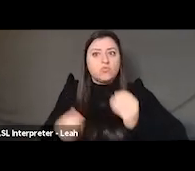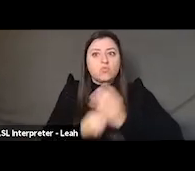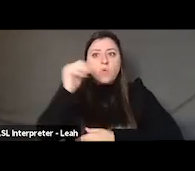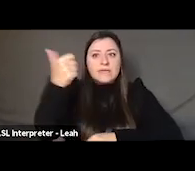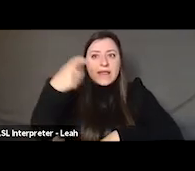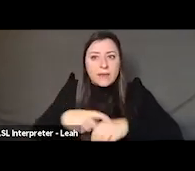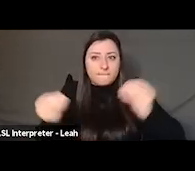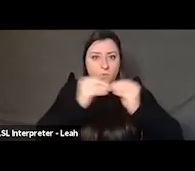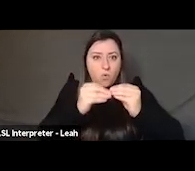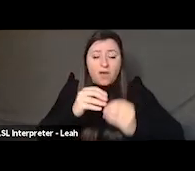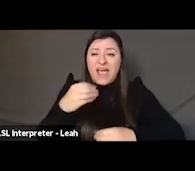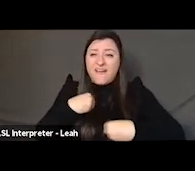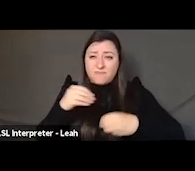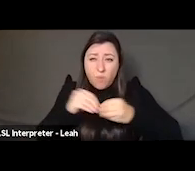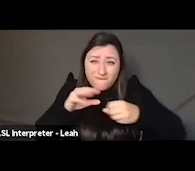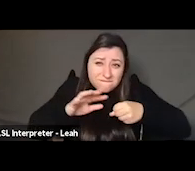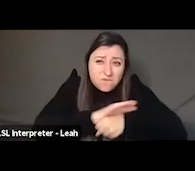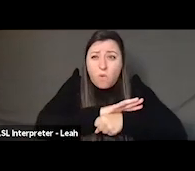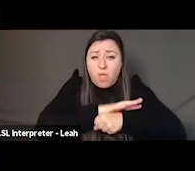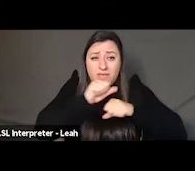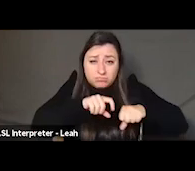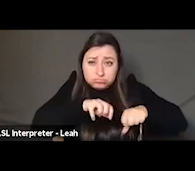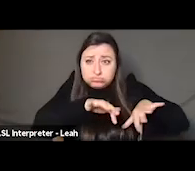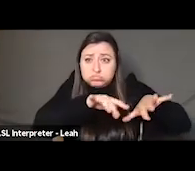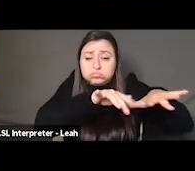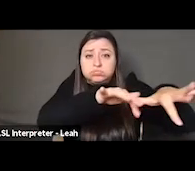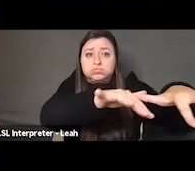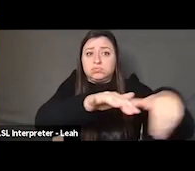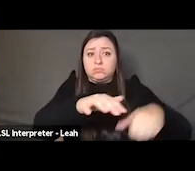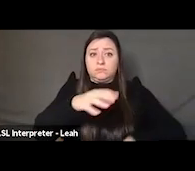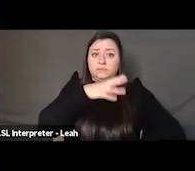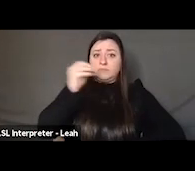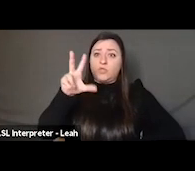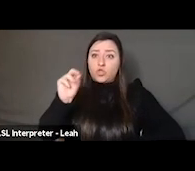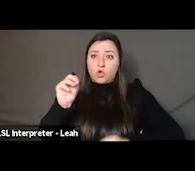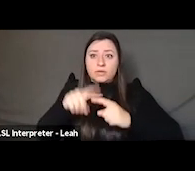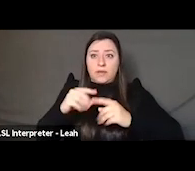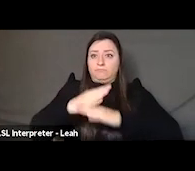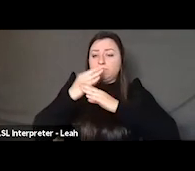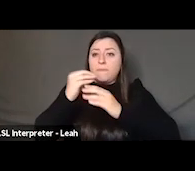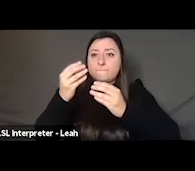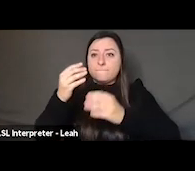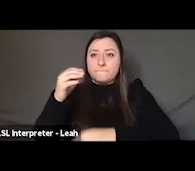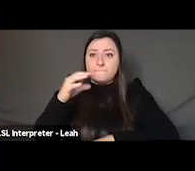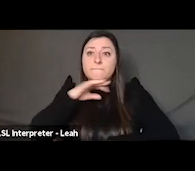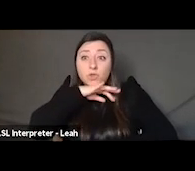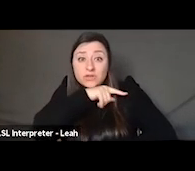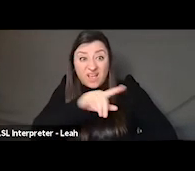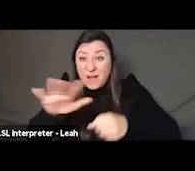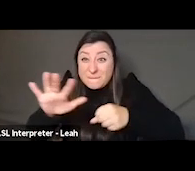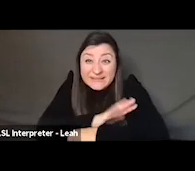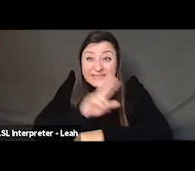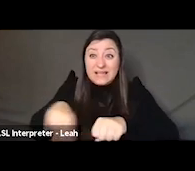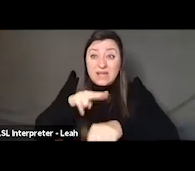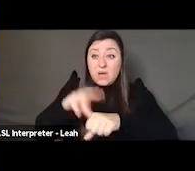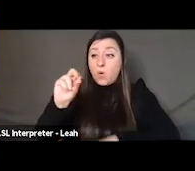they can sequester 30 times more CO2 and 30 times more pollution. They are completely organic, so there's no chemical fertilizer, there's